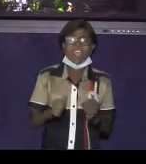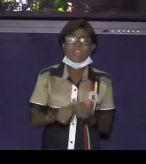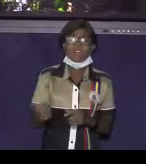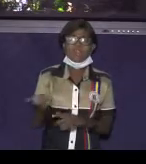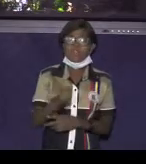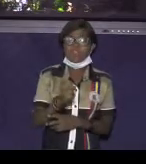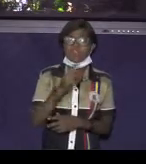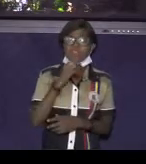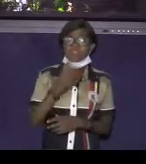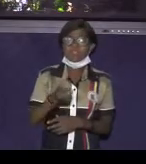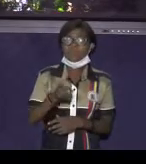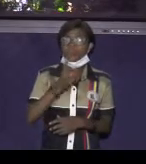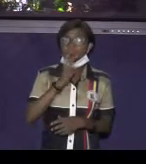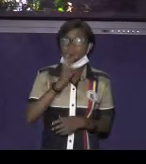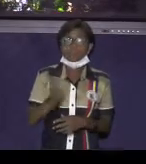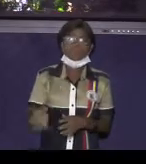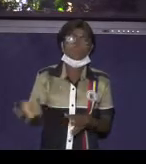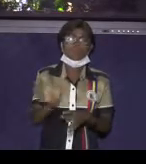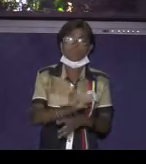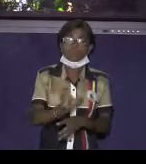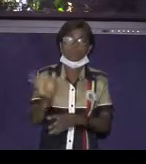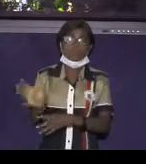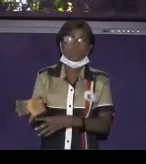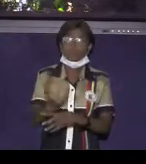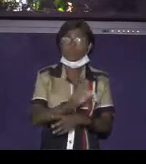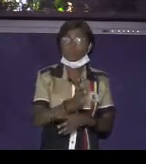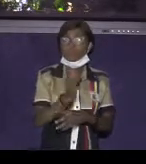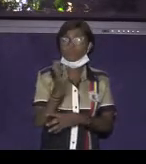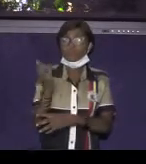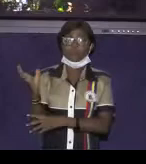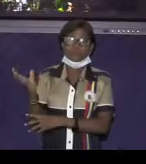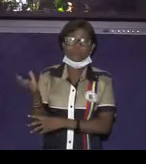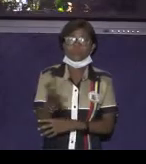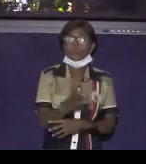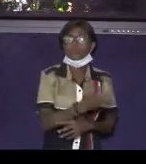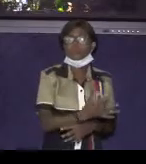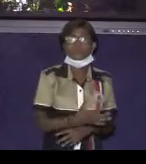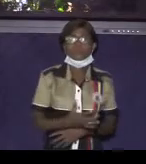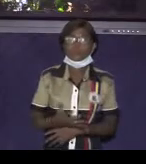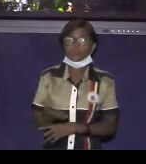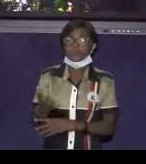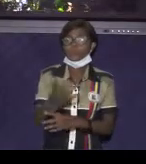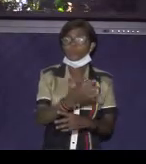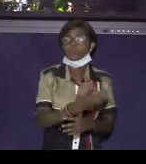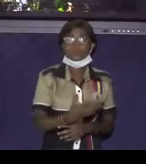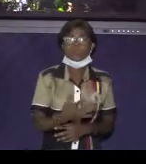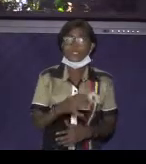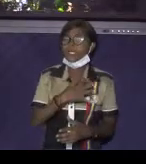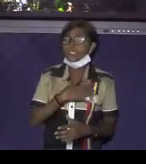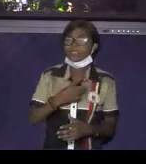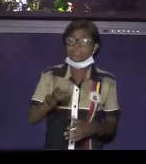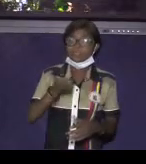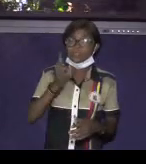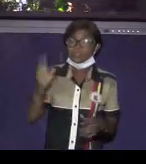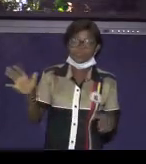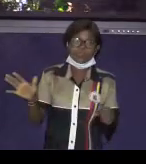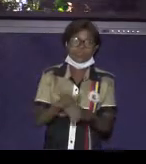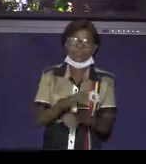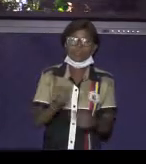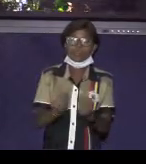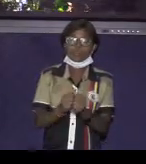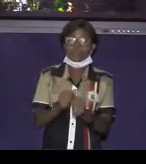when talking about bush. This is showing the examples of rainforest. Tall